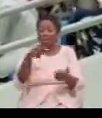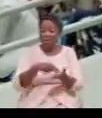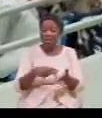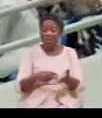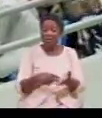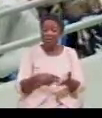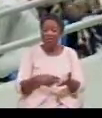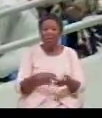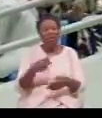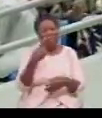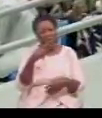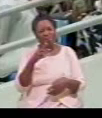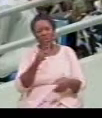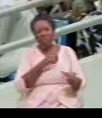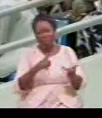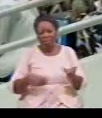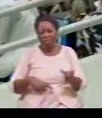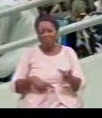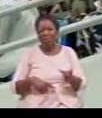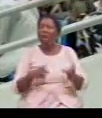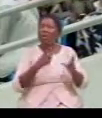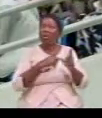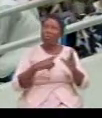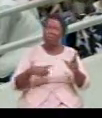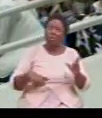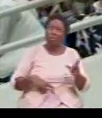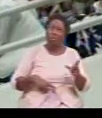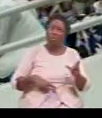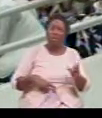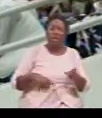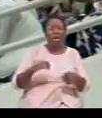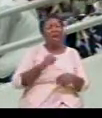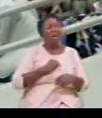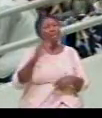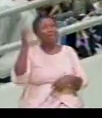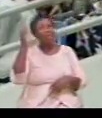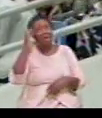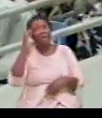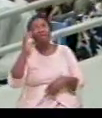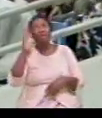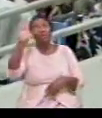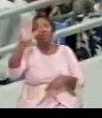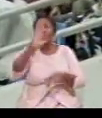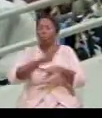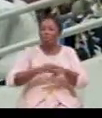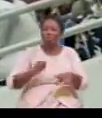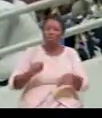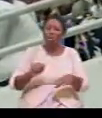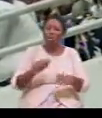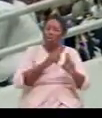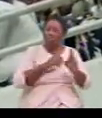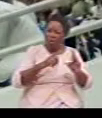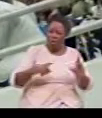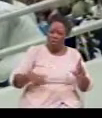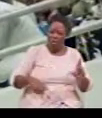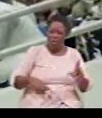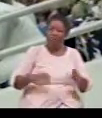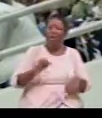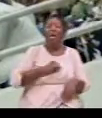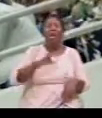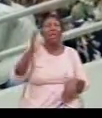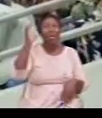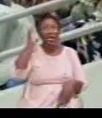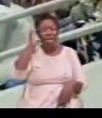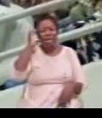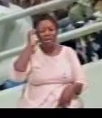up, tell the Lord, Lord, I heard your call. Lord, I